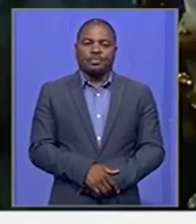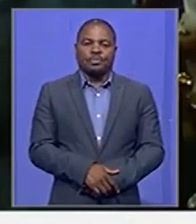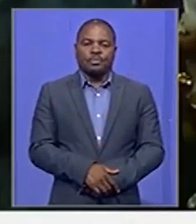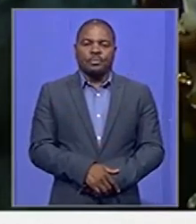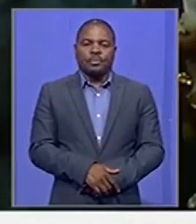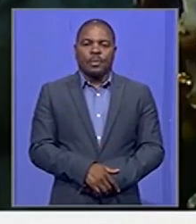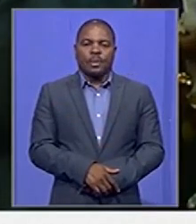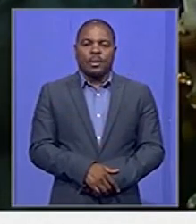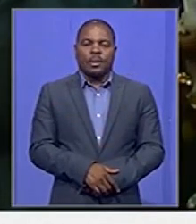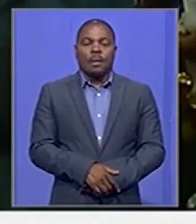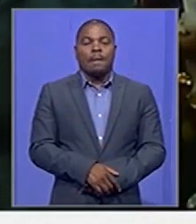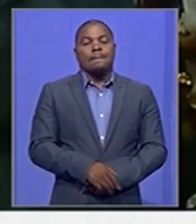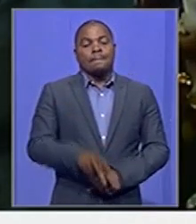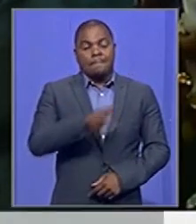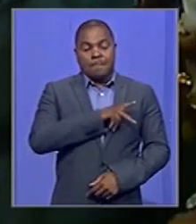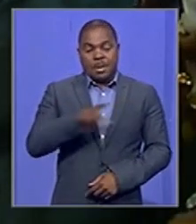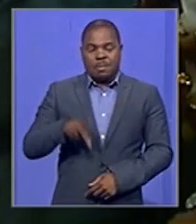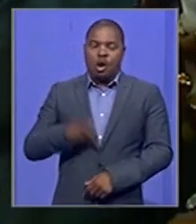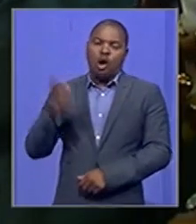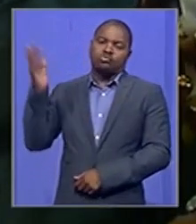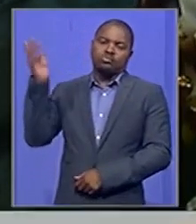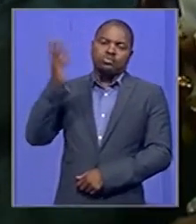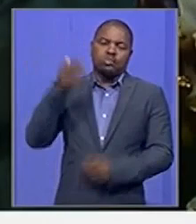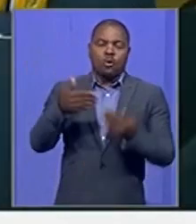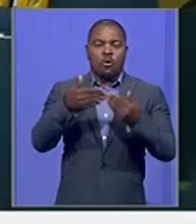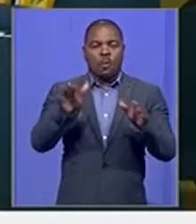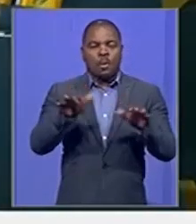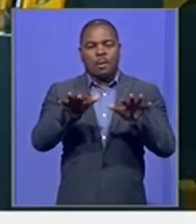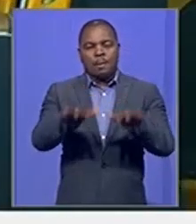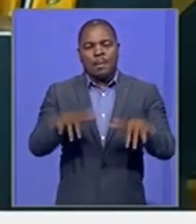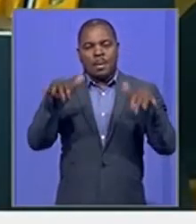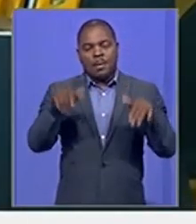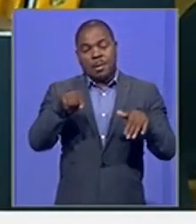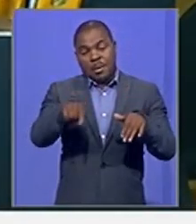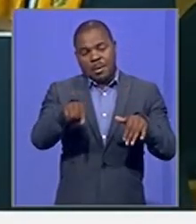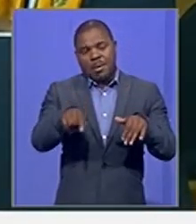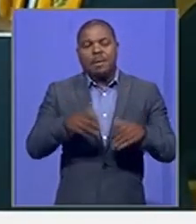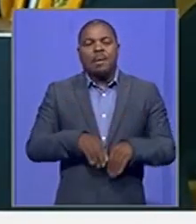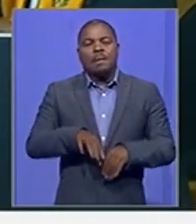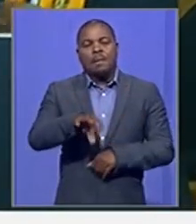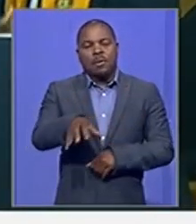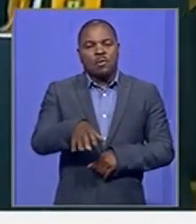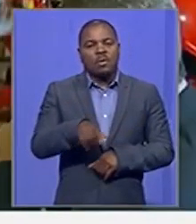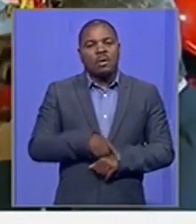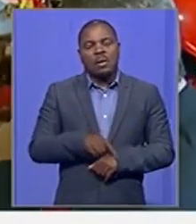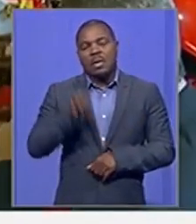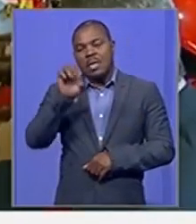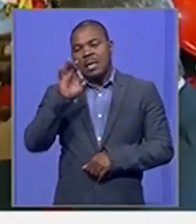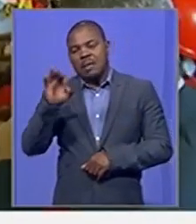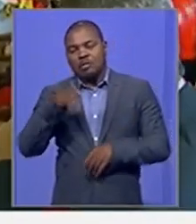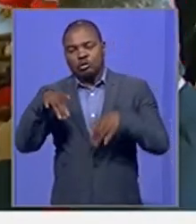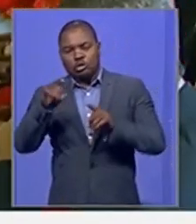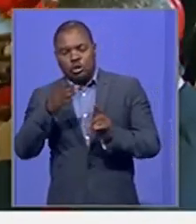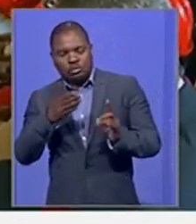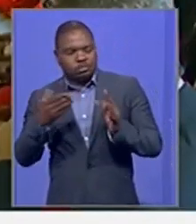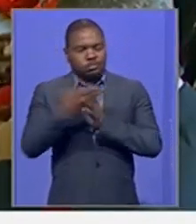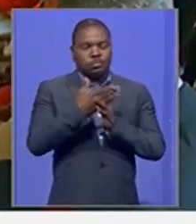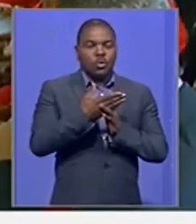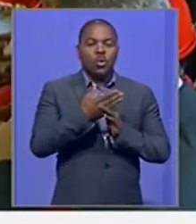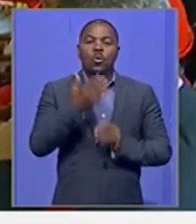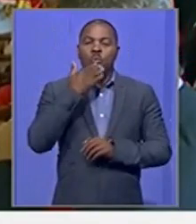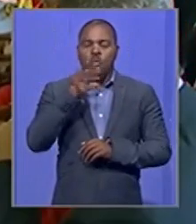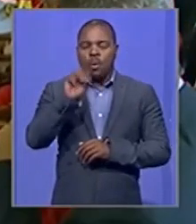Puo ya tonakgolo le baagi ba profense e kgoreleditswe go se nene ke monastilo wa profense wa EFF Chiliji Maraga